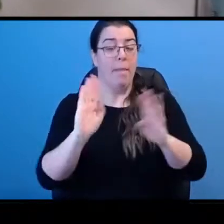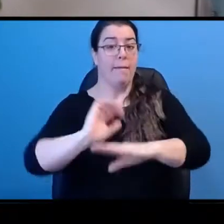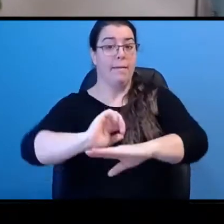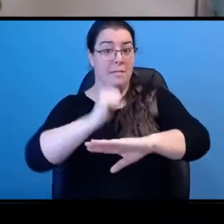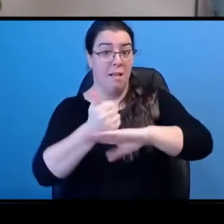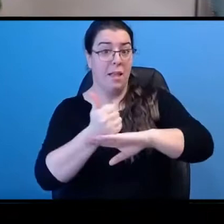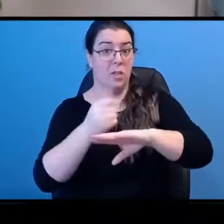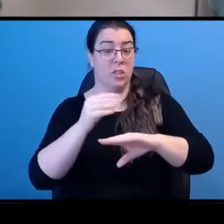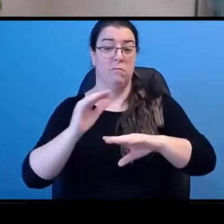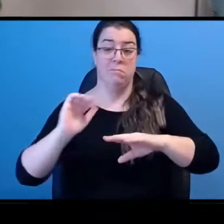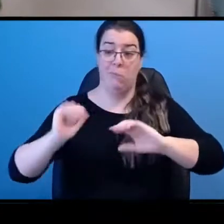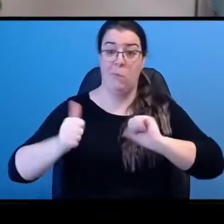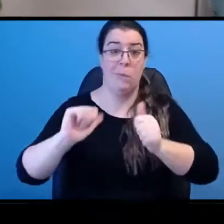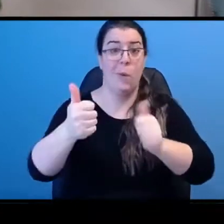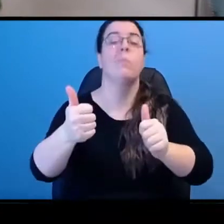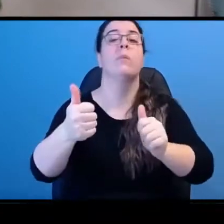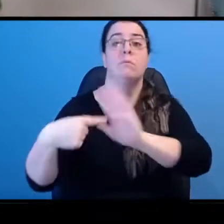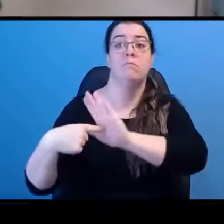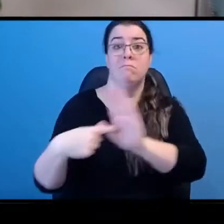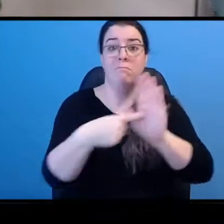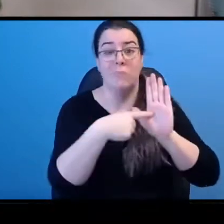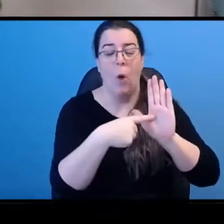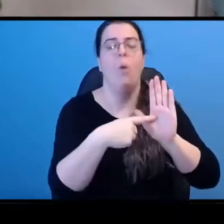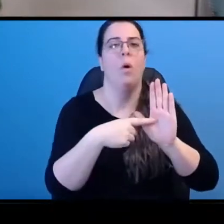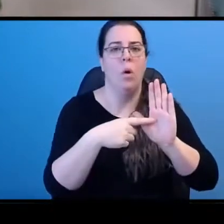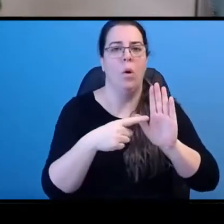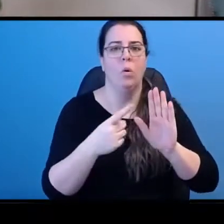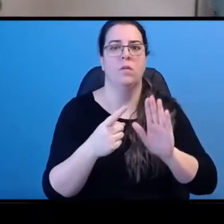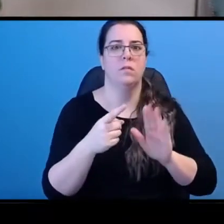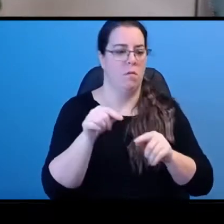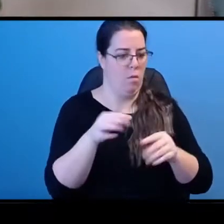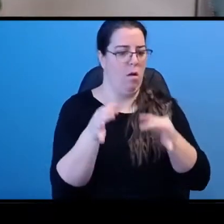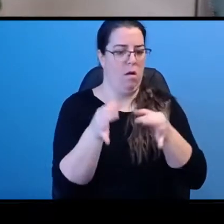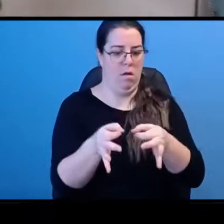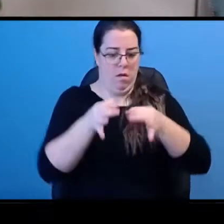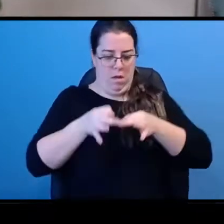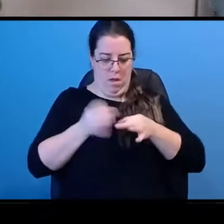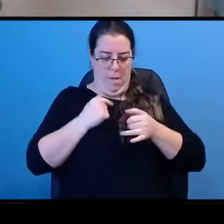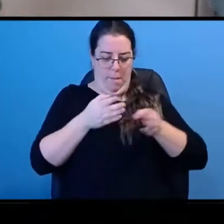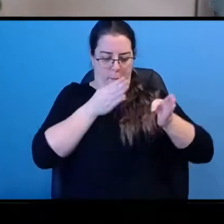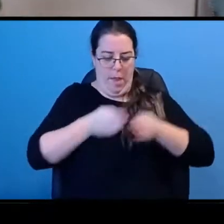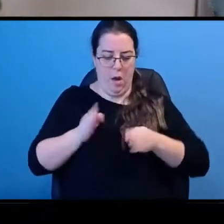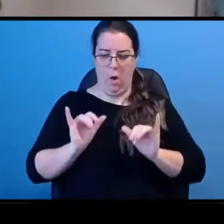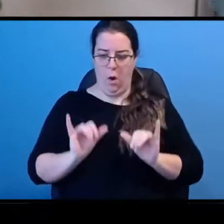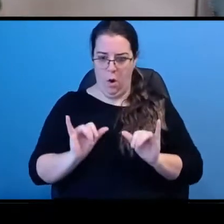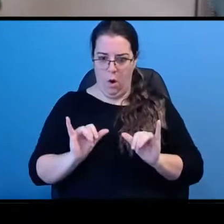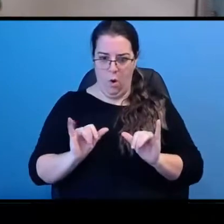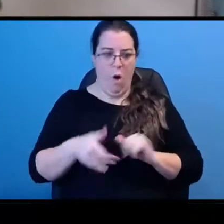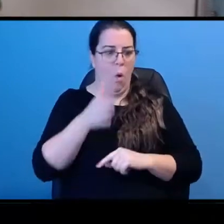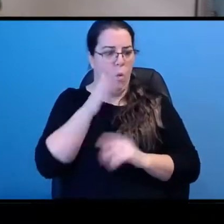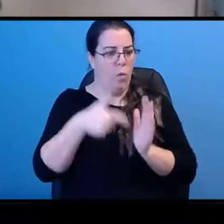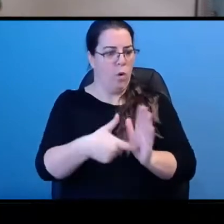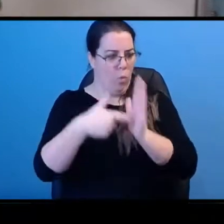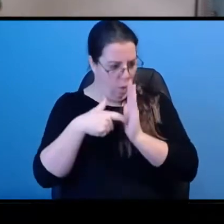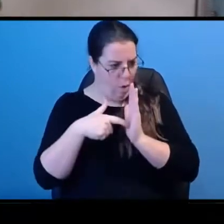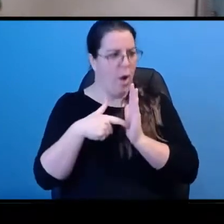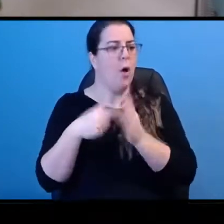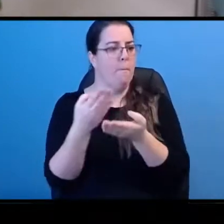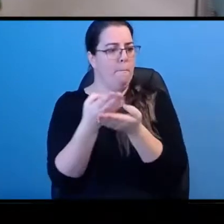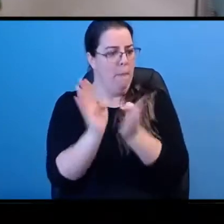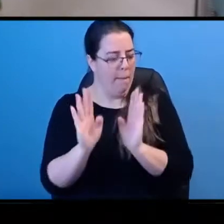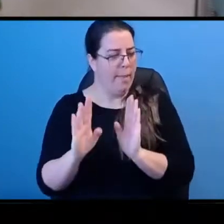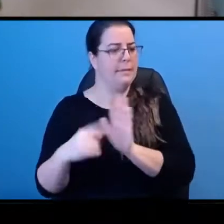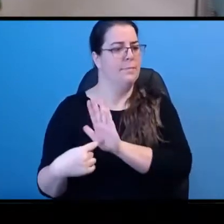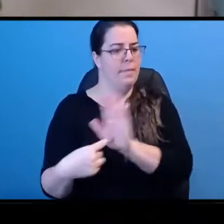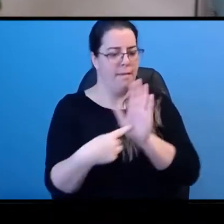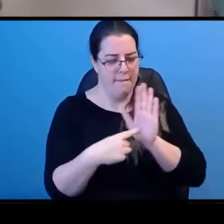in advance, and I need to start thinking about different organizations I'd like to partner with for this presentation, and all those things. The